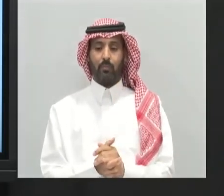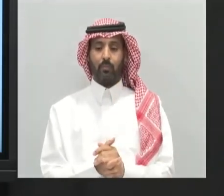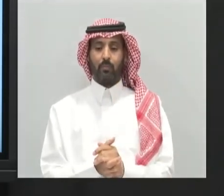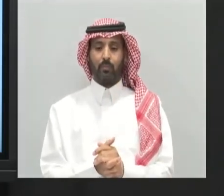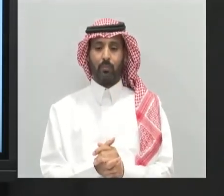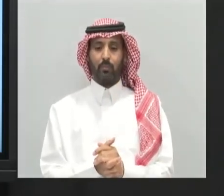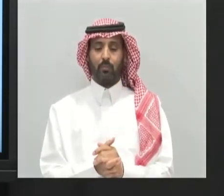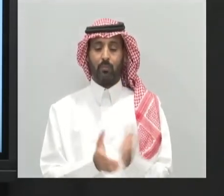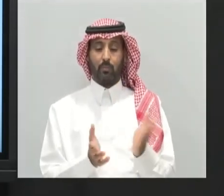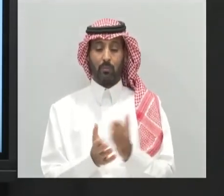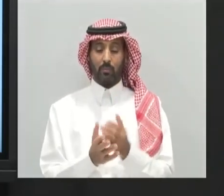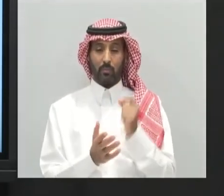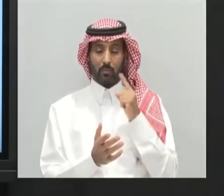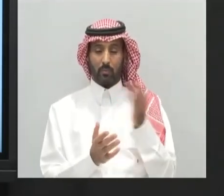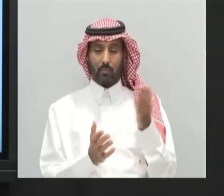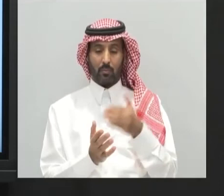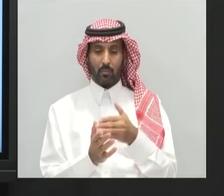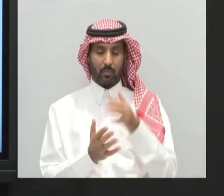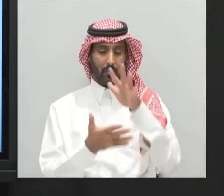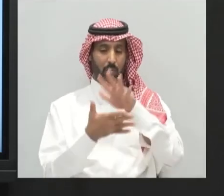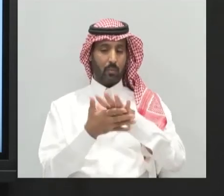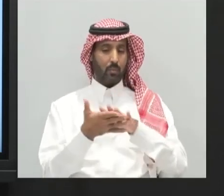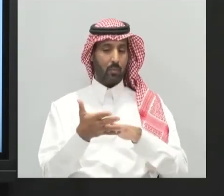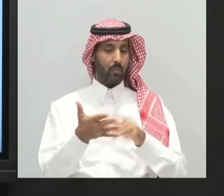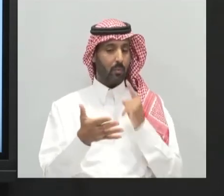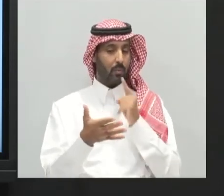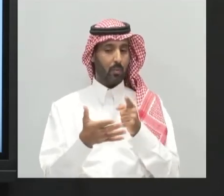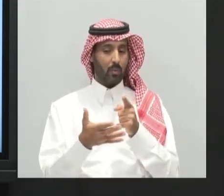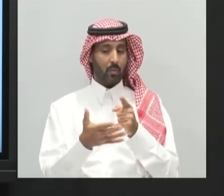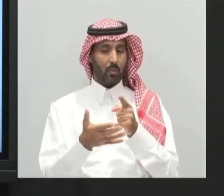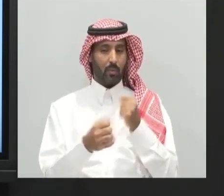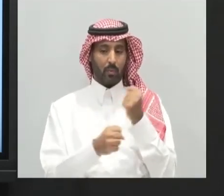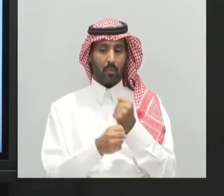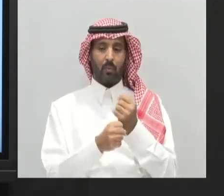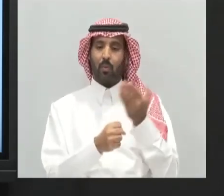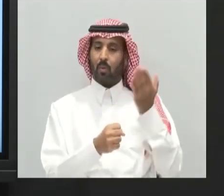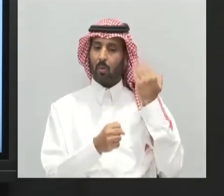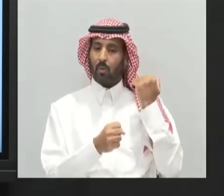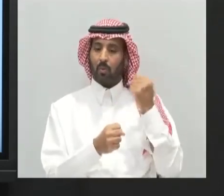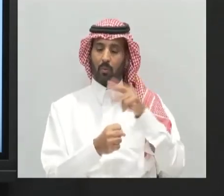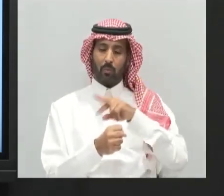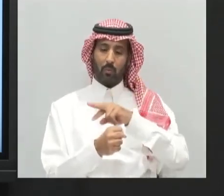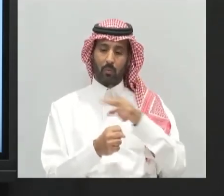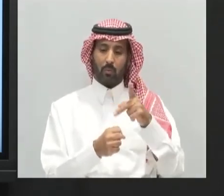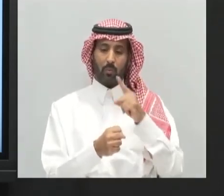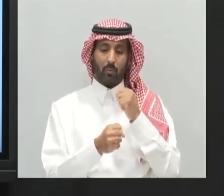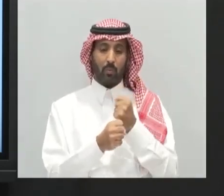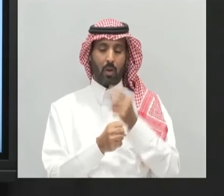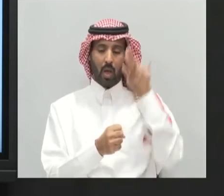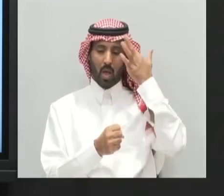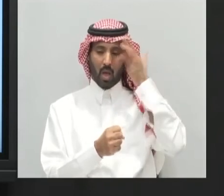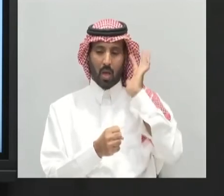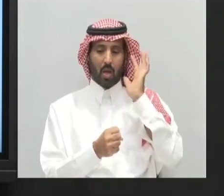verbs. And the idea behind this table is we can use wherever subject pronoun we can